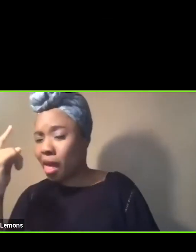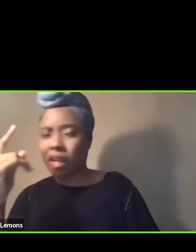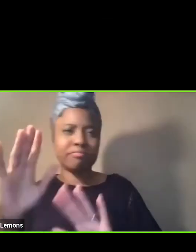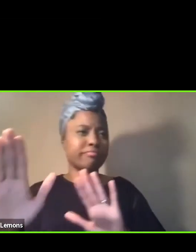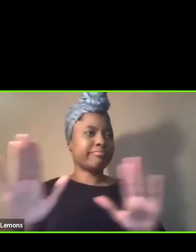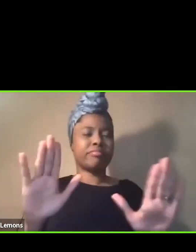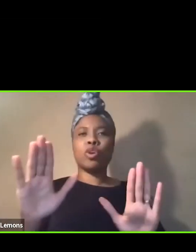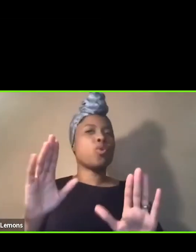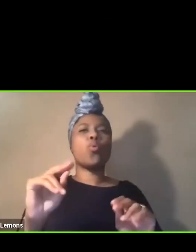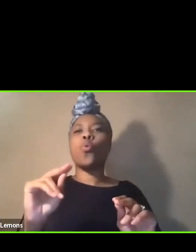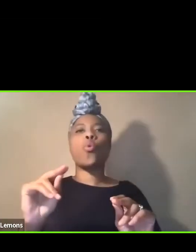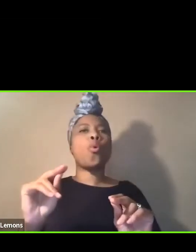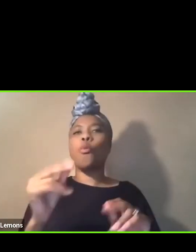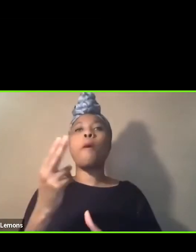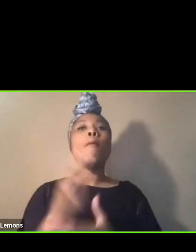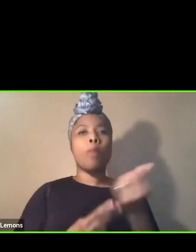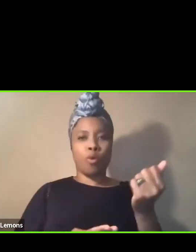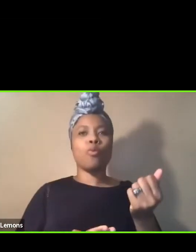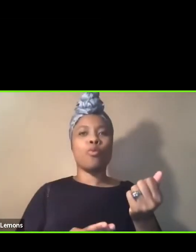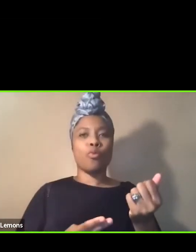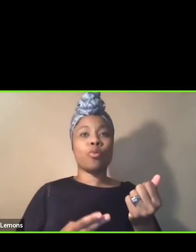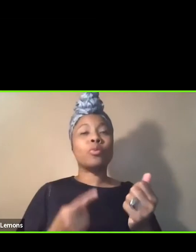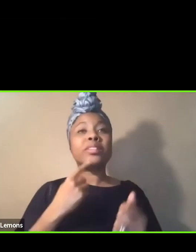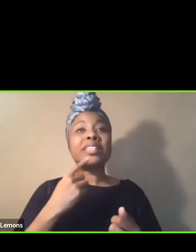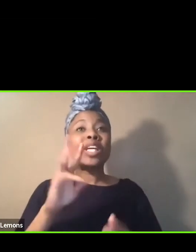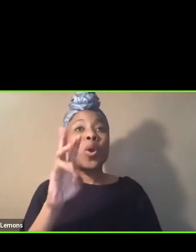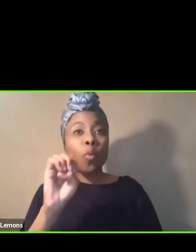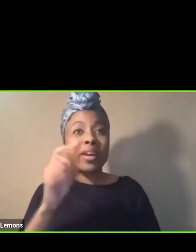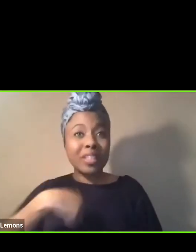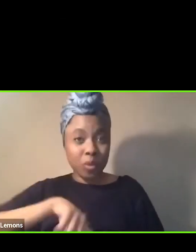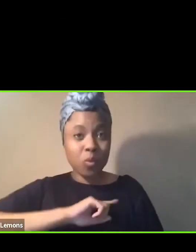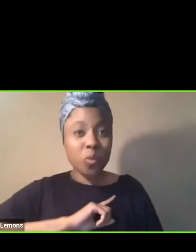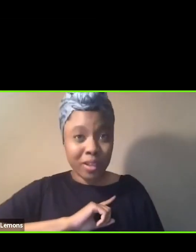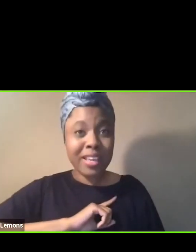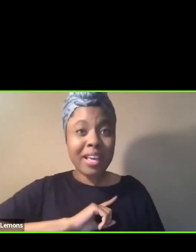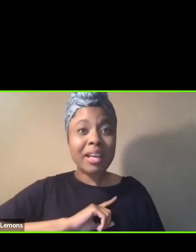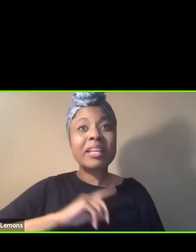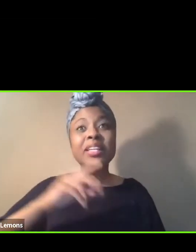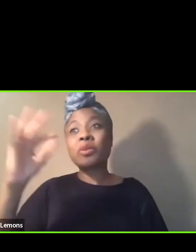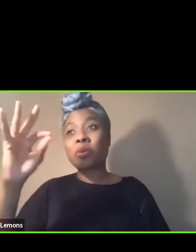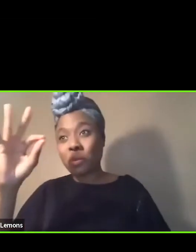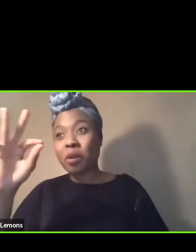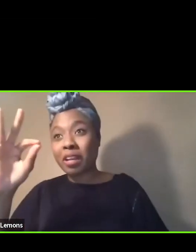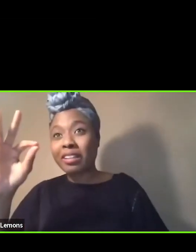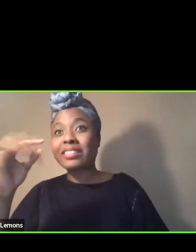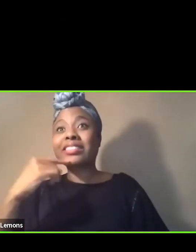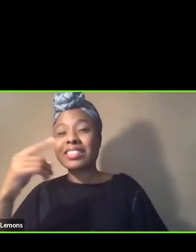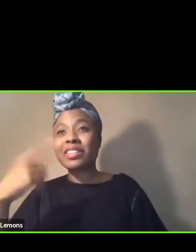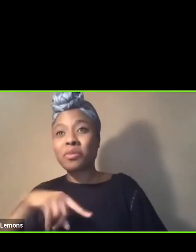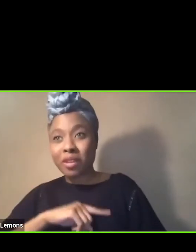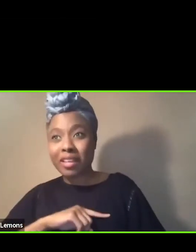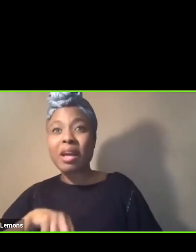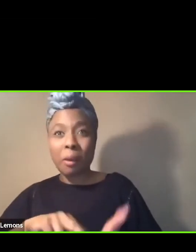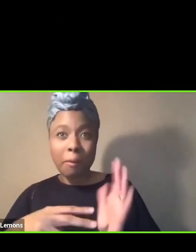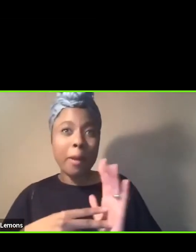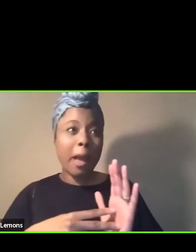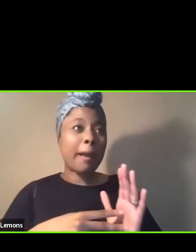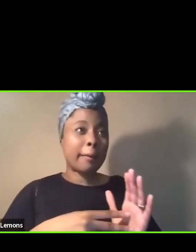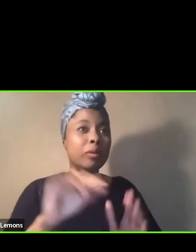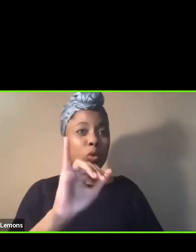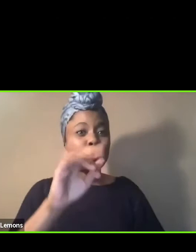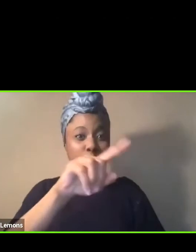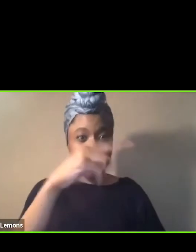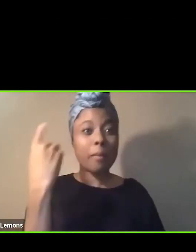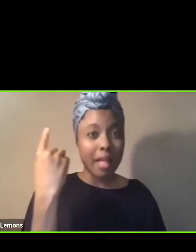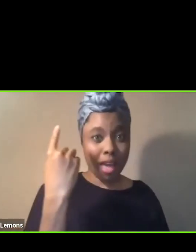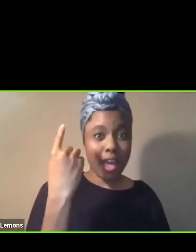I'm both. When I say we being a Filipino. When I say we, I also mean being Black.